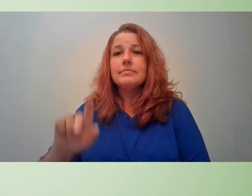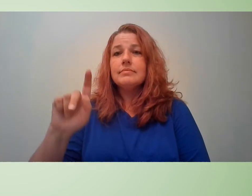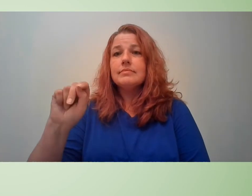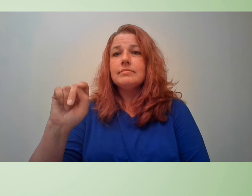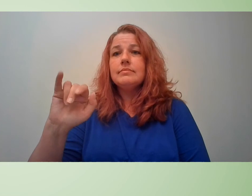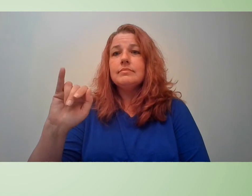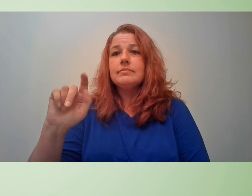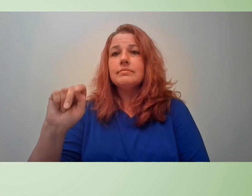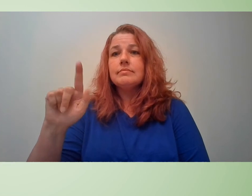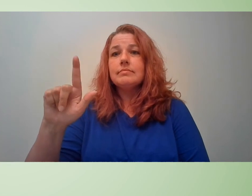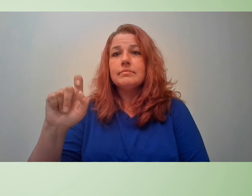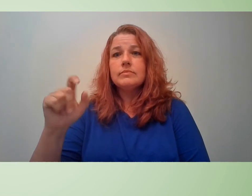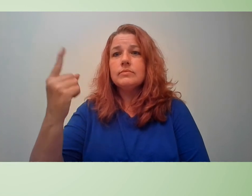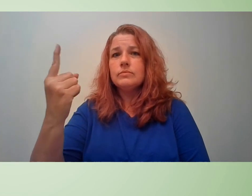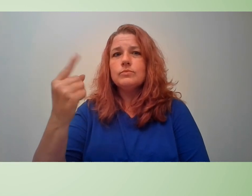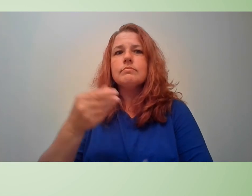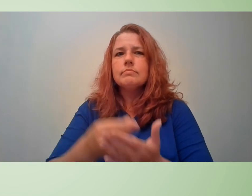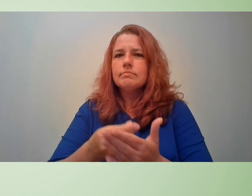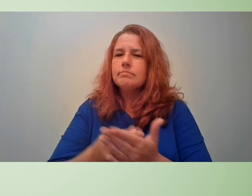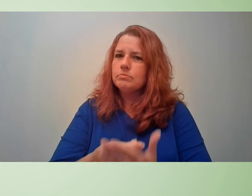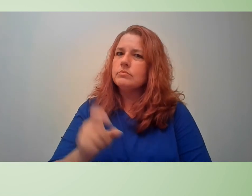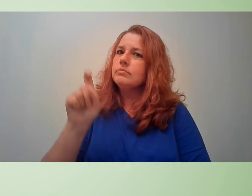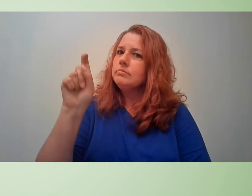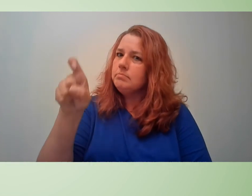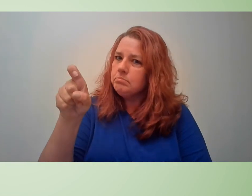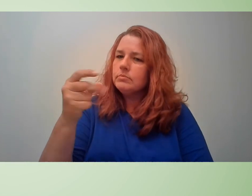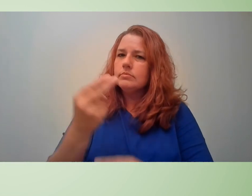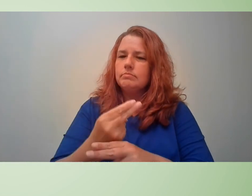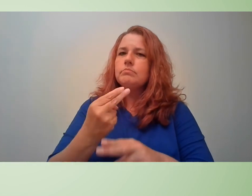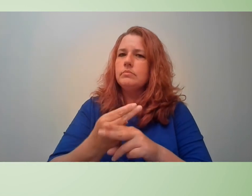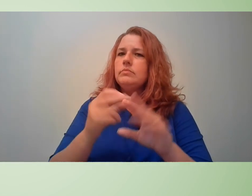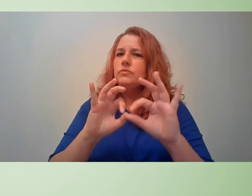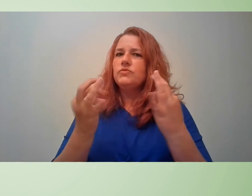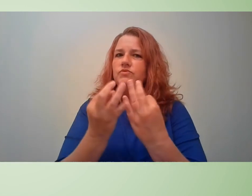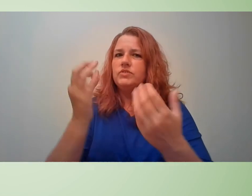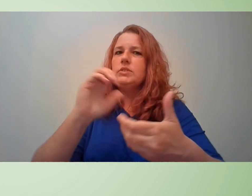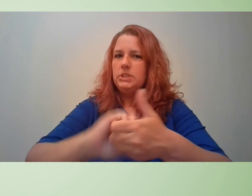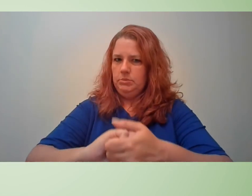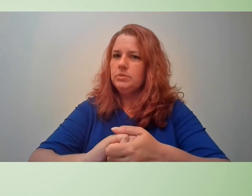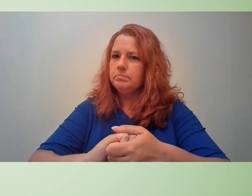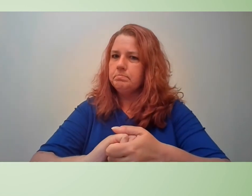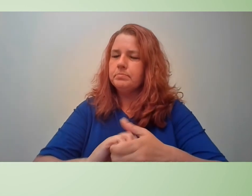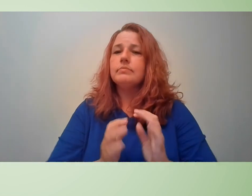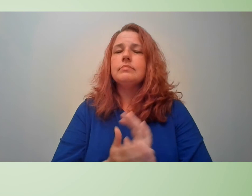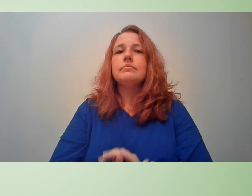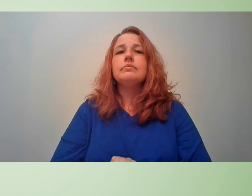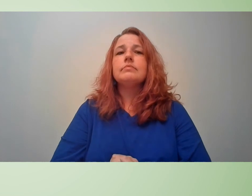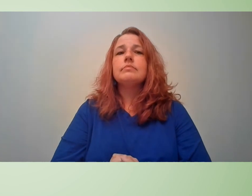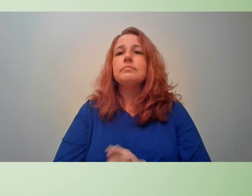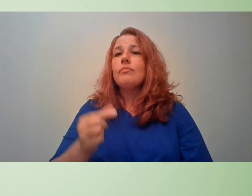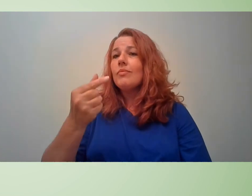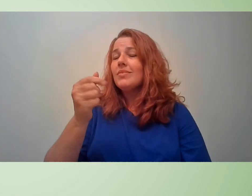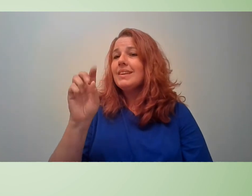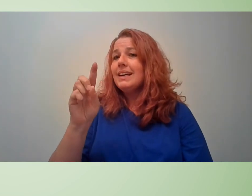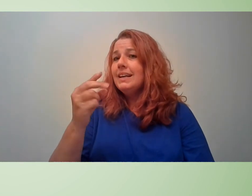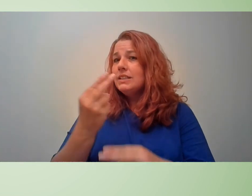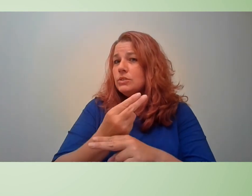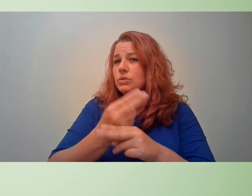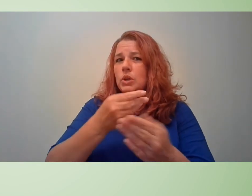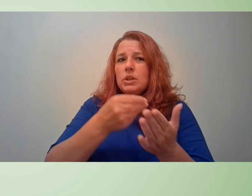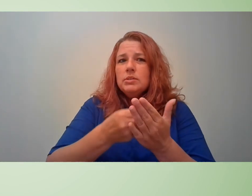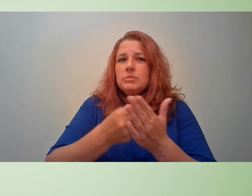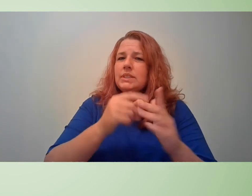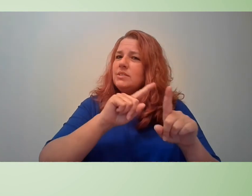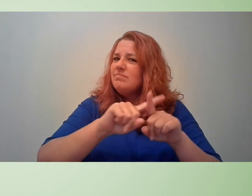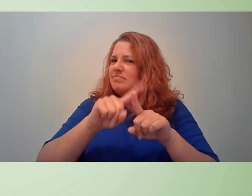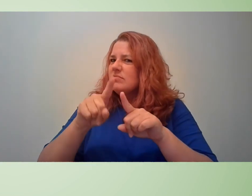Title I funds must be used for family engagement. GSD uses the money for such things as ASL classes, the ASL immersion